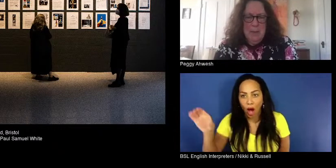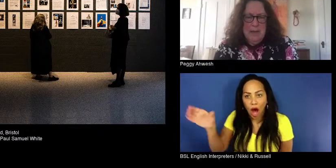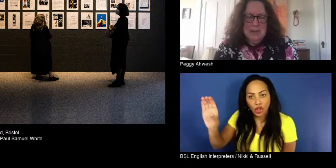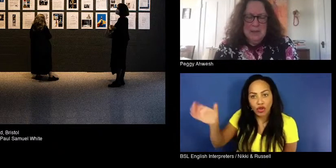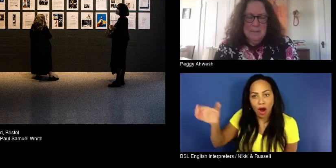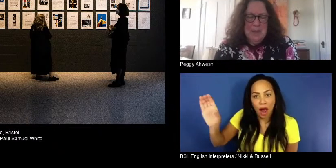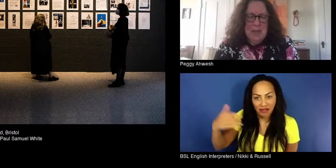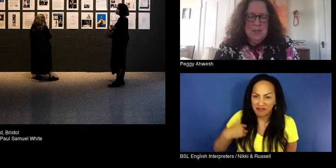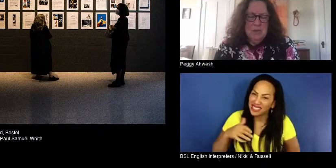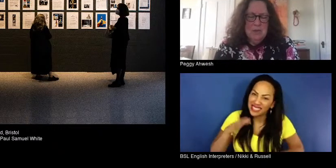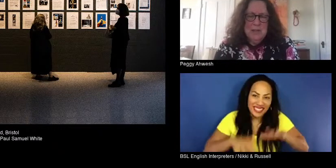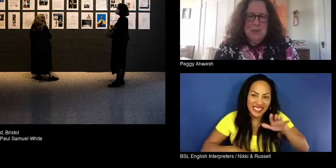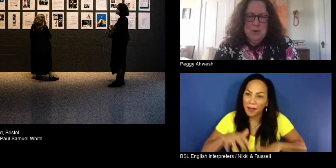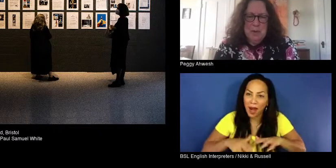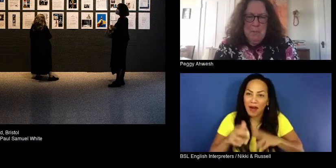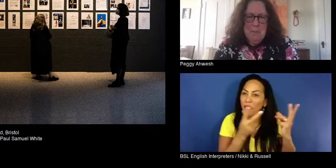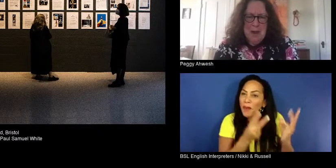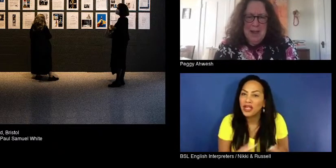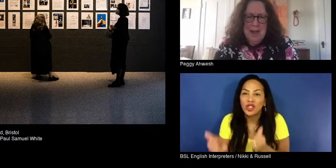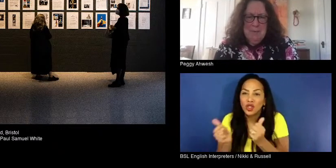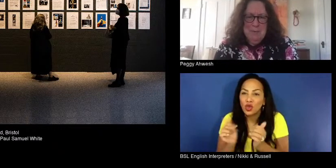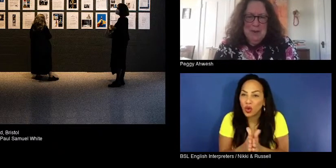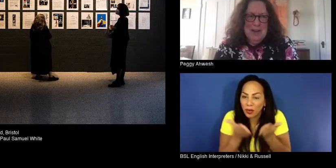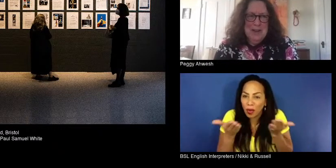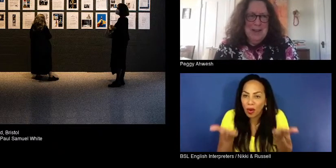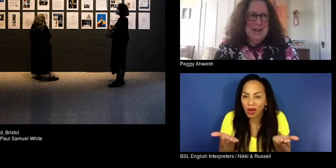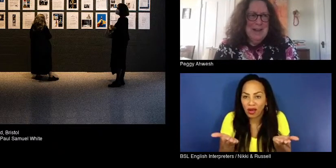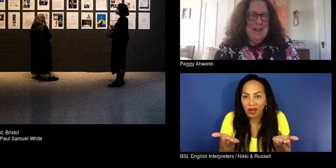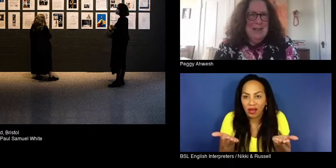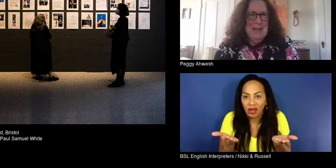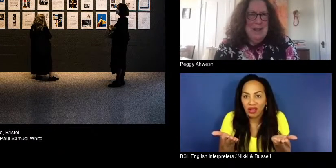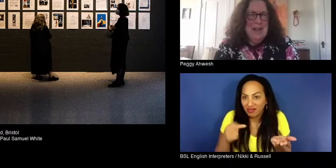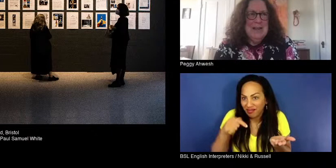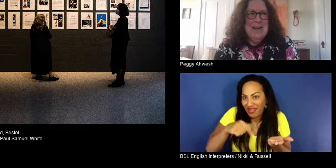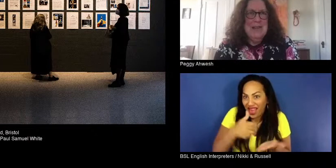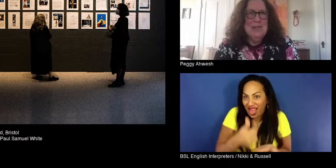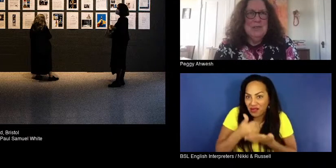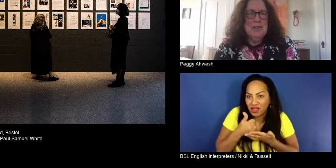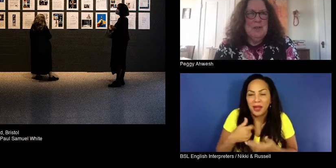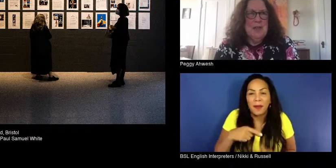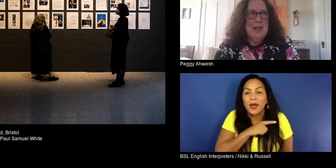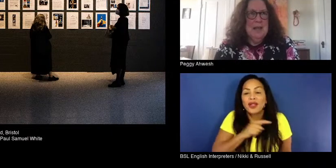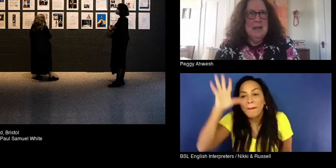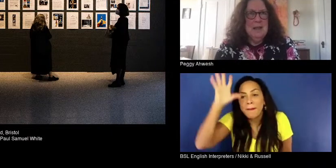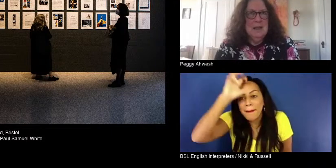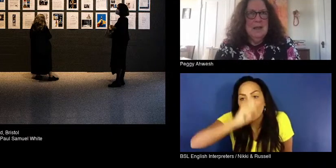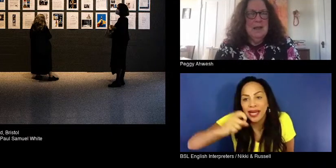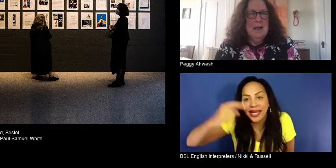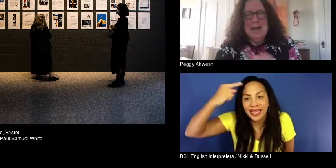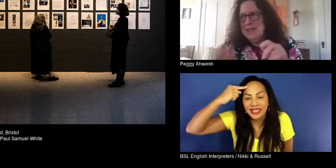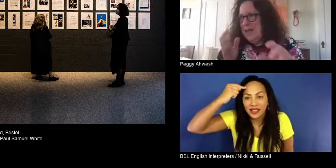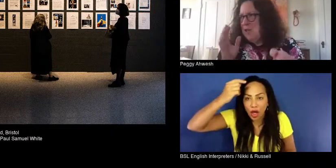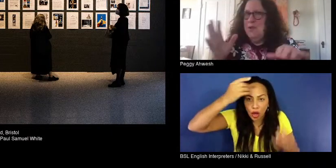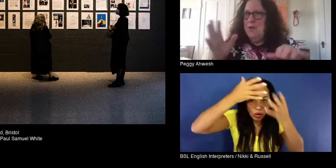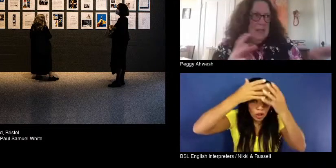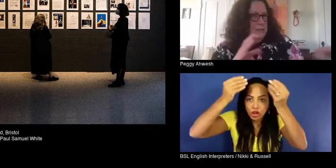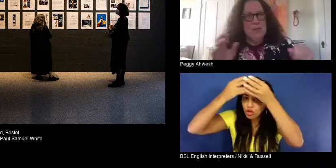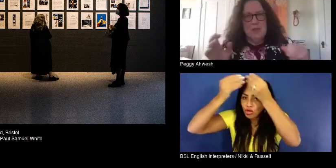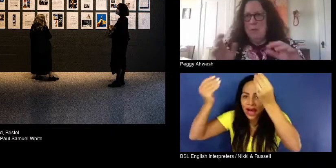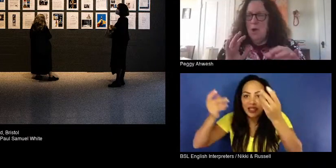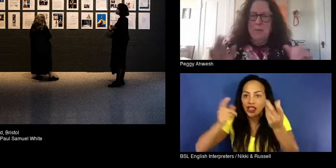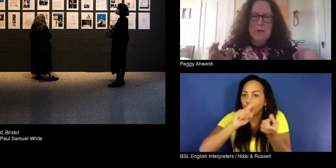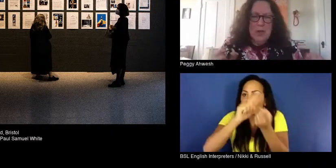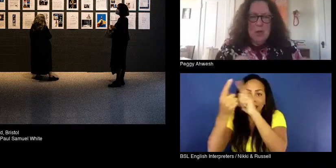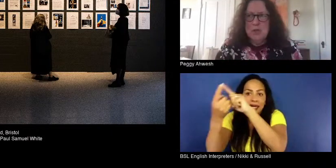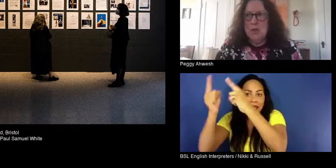thinking about, because it's so transitory memory. I can't, and the ideas are so like eccentric and from